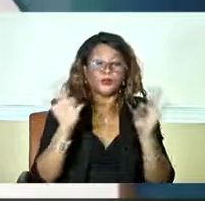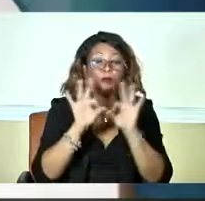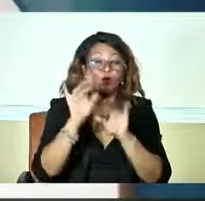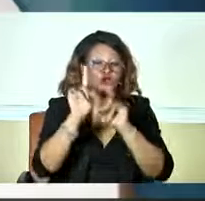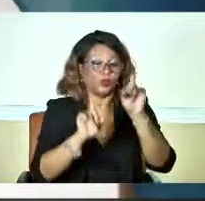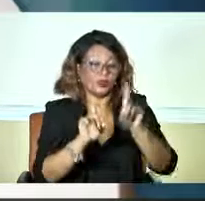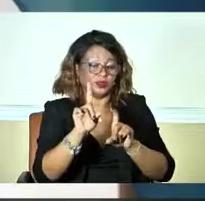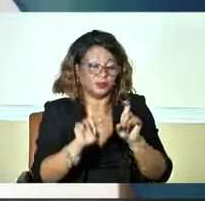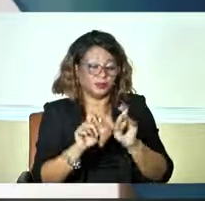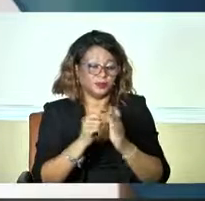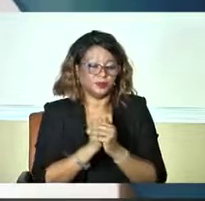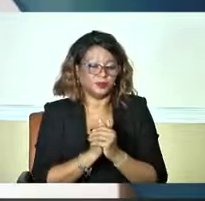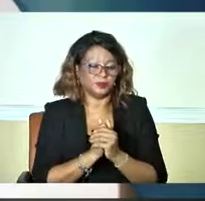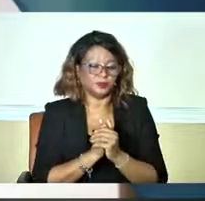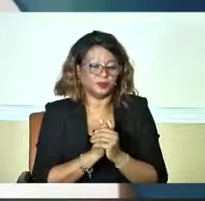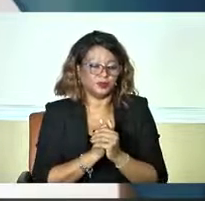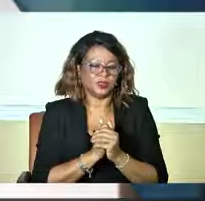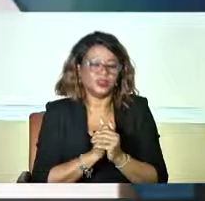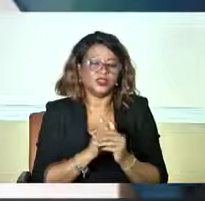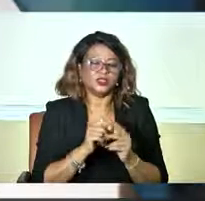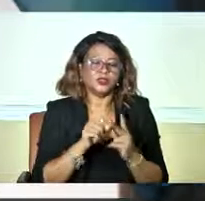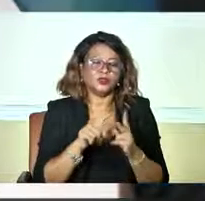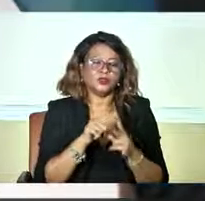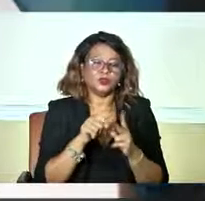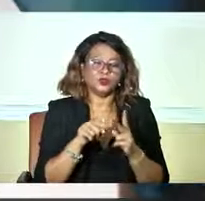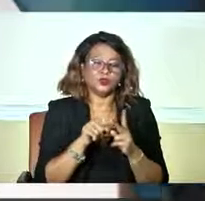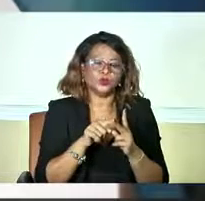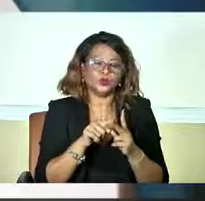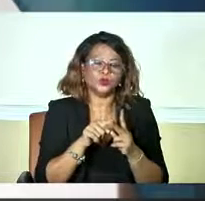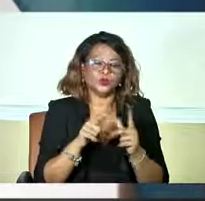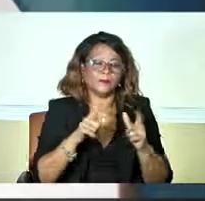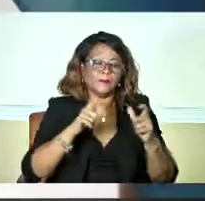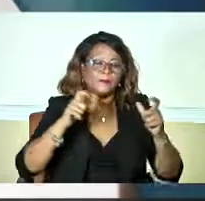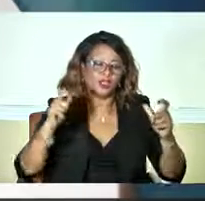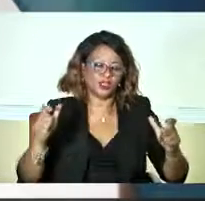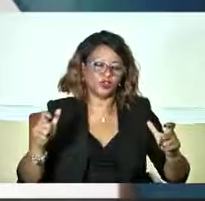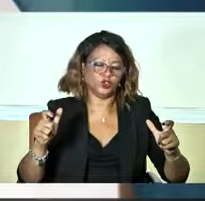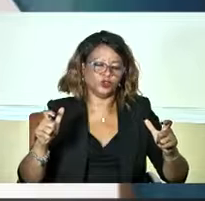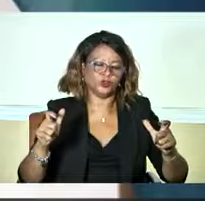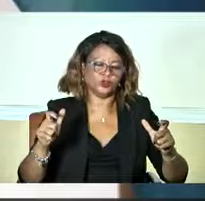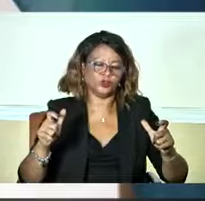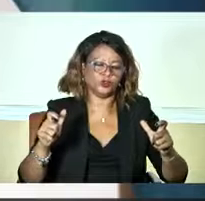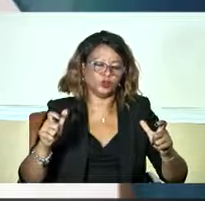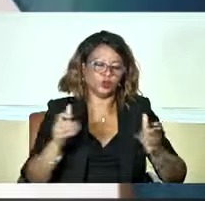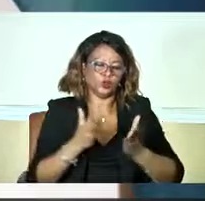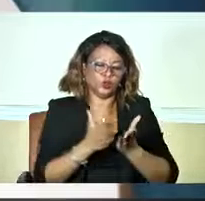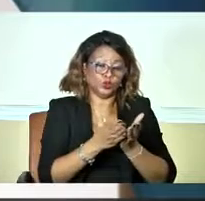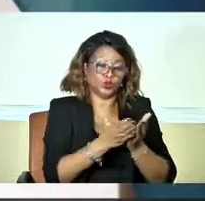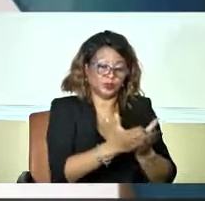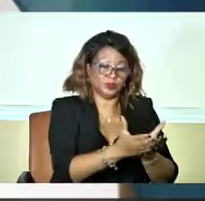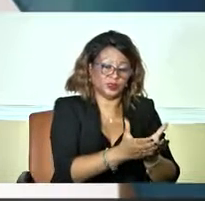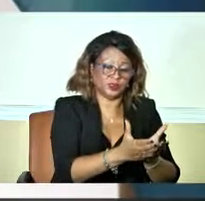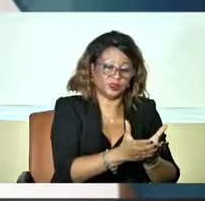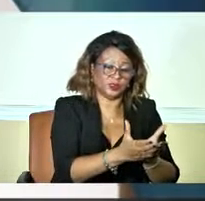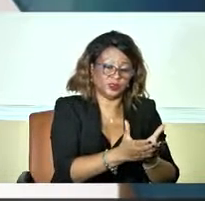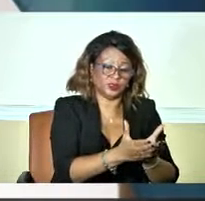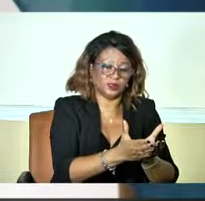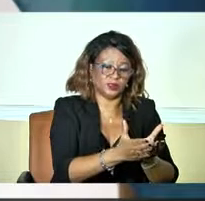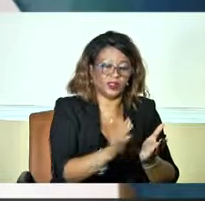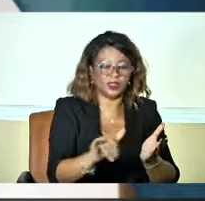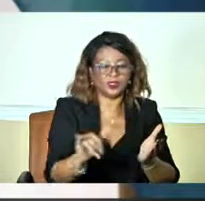question. There have been two major cruise ships that have come